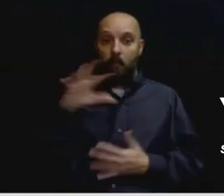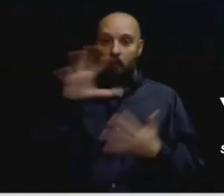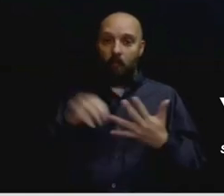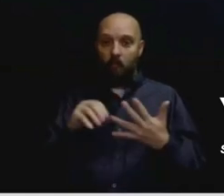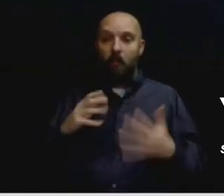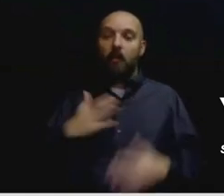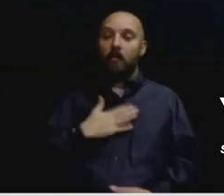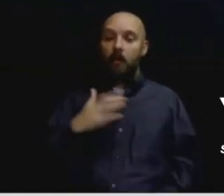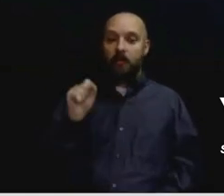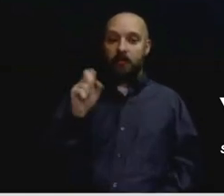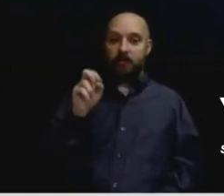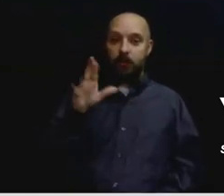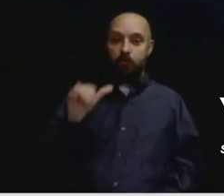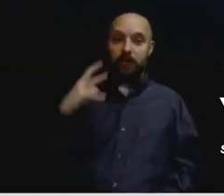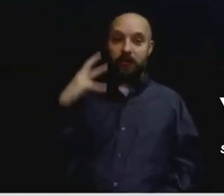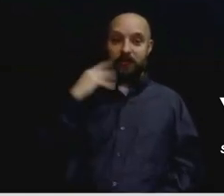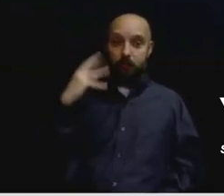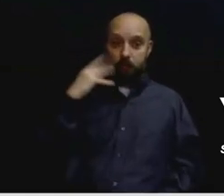sensory experiences,